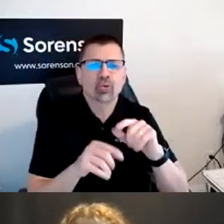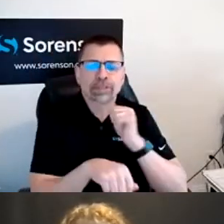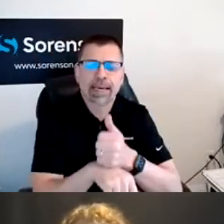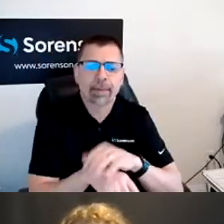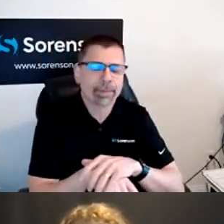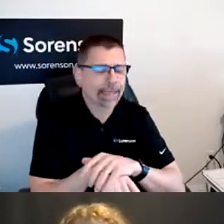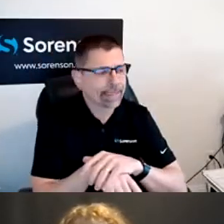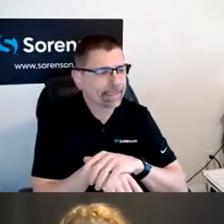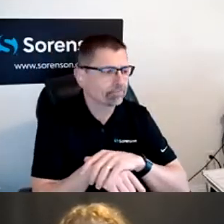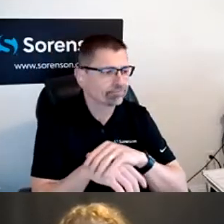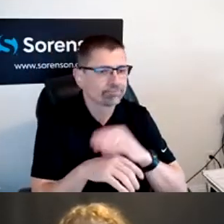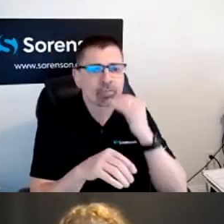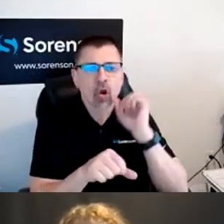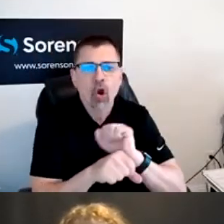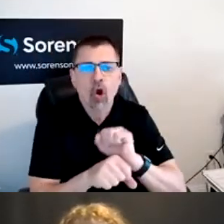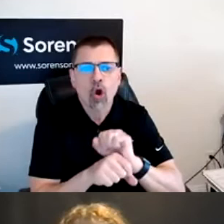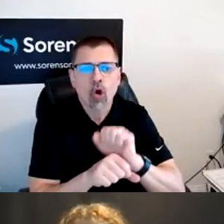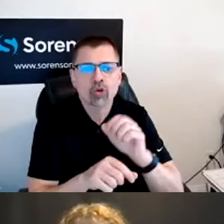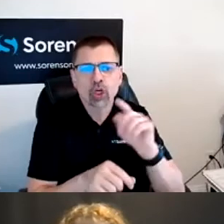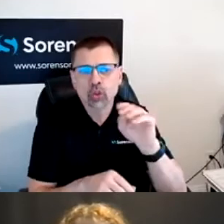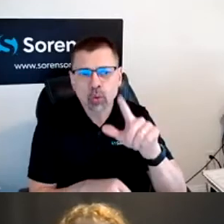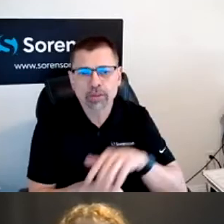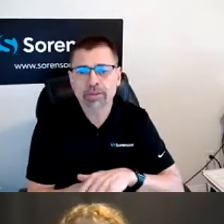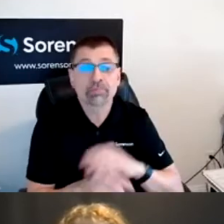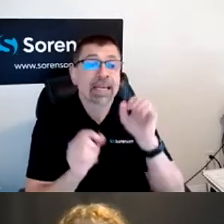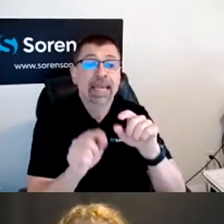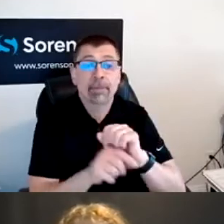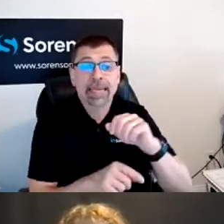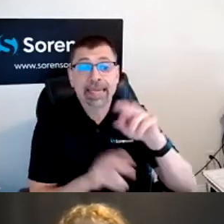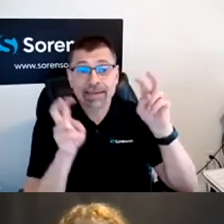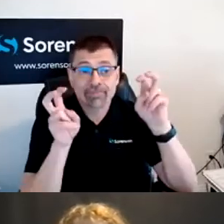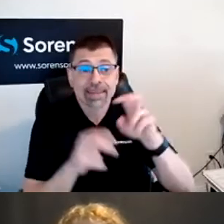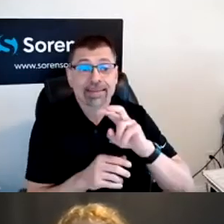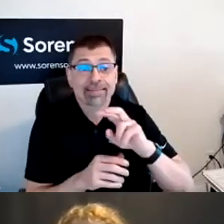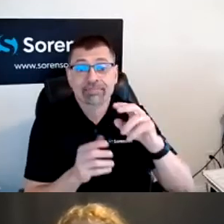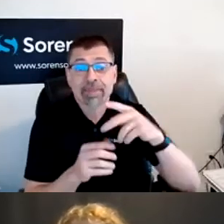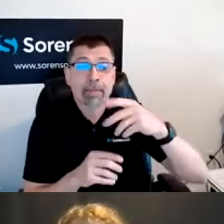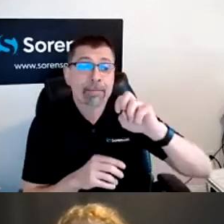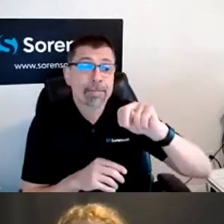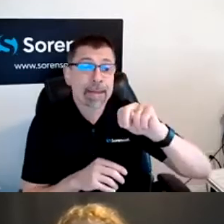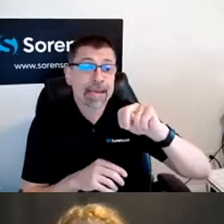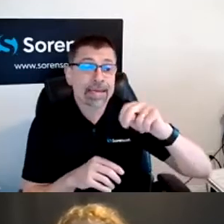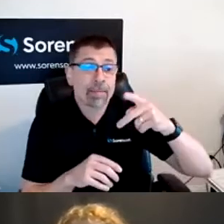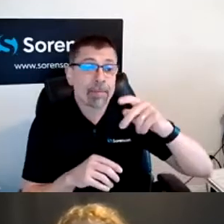handling which aspect of that. So it's very nice to have that. You can do it for a homework tool.